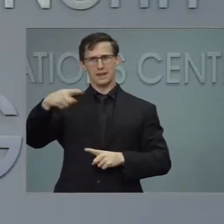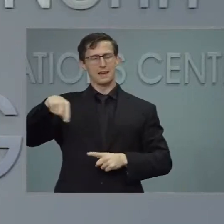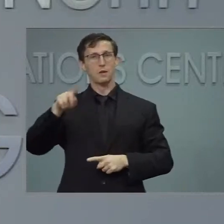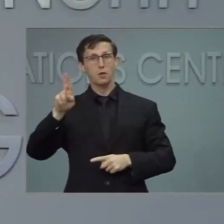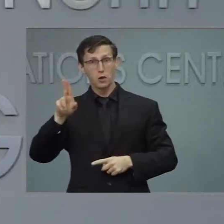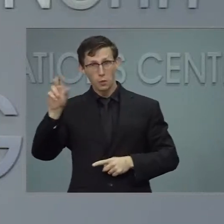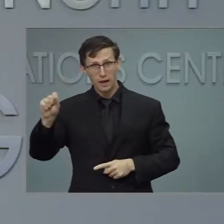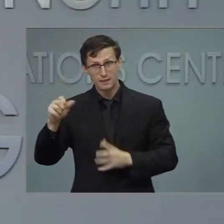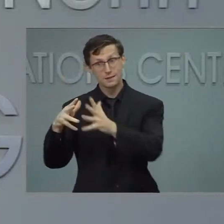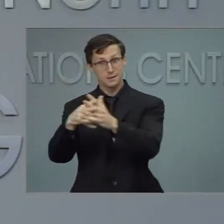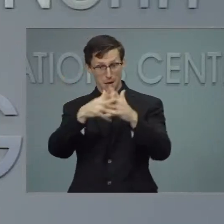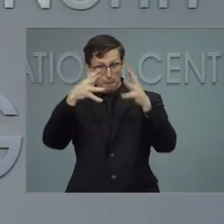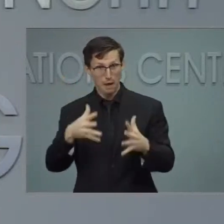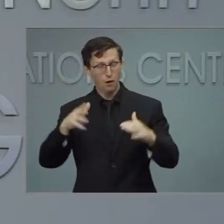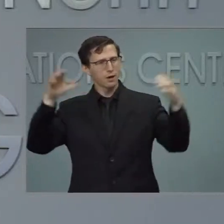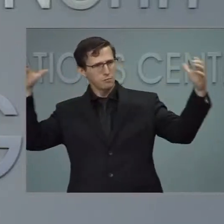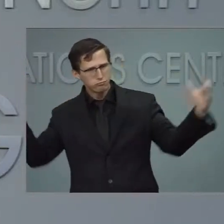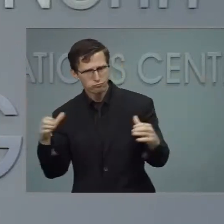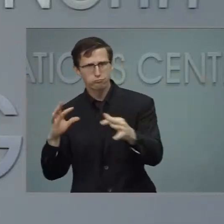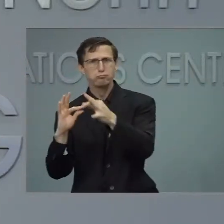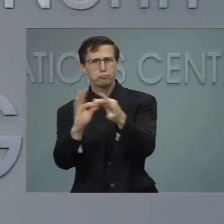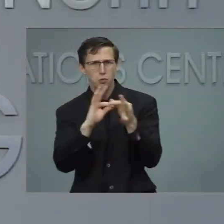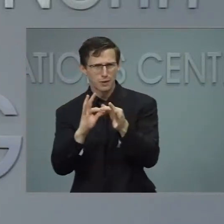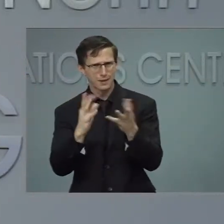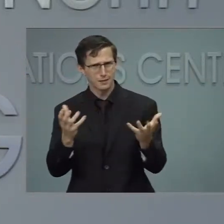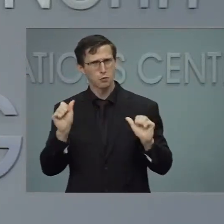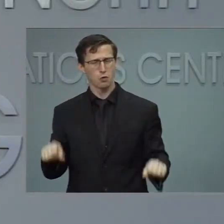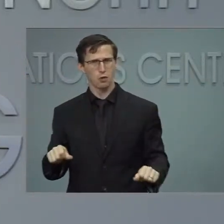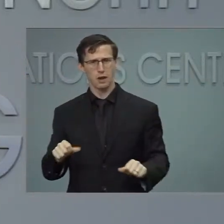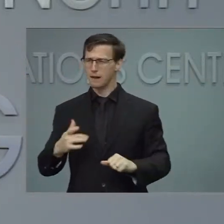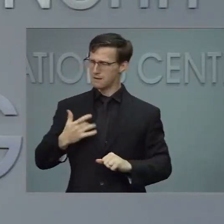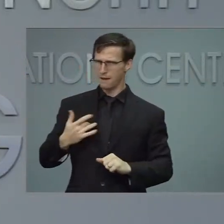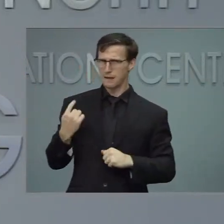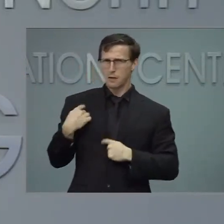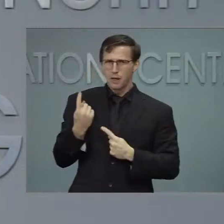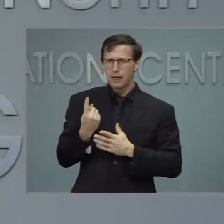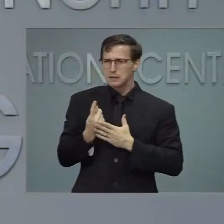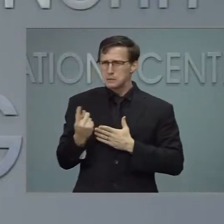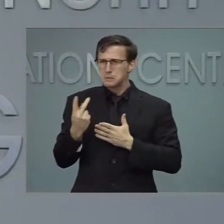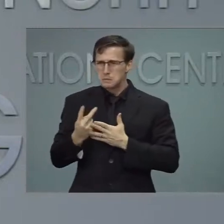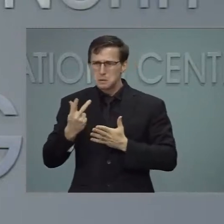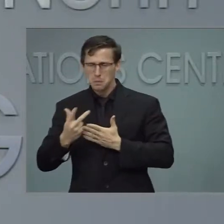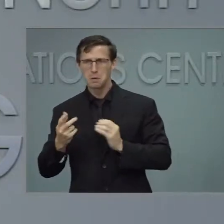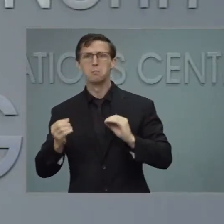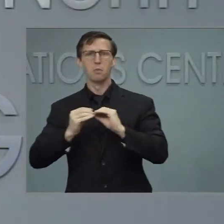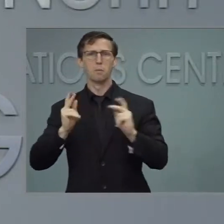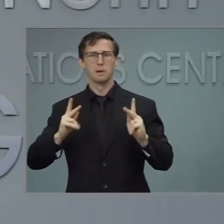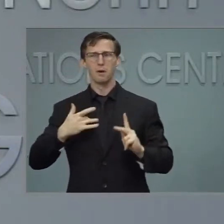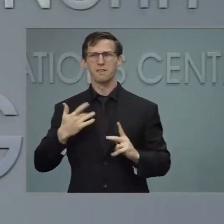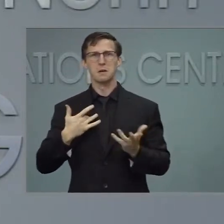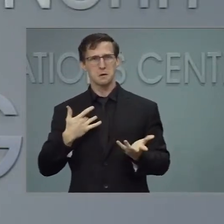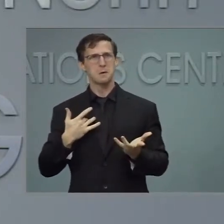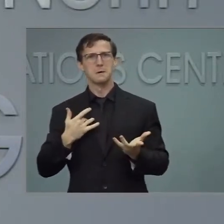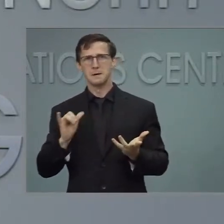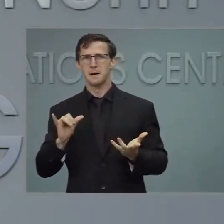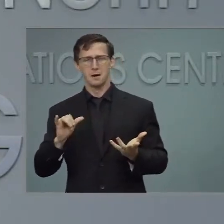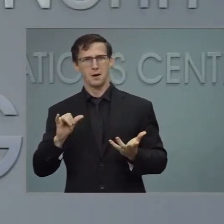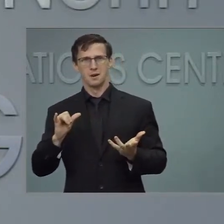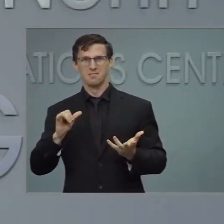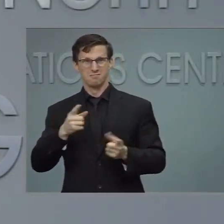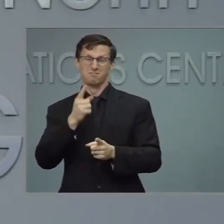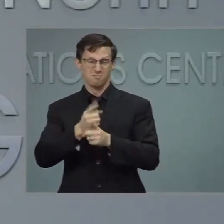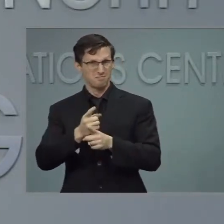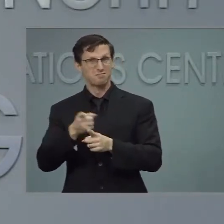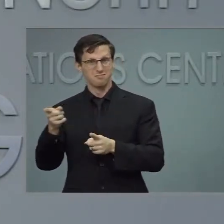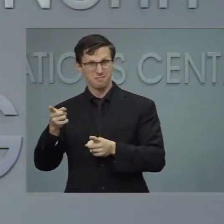more of that over the last couple of weeks, that more people are beginning to realize that this is the way